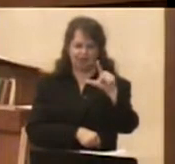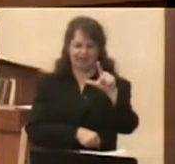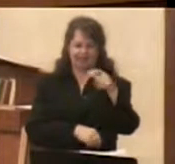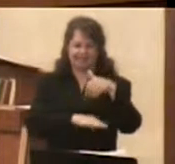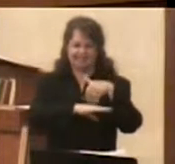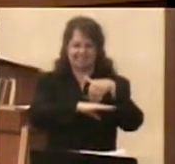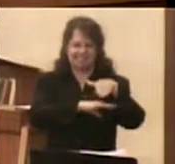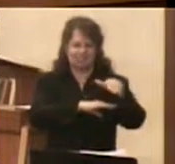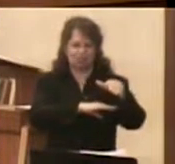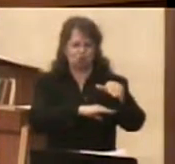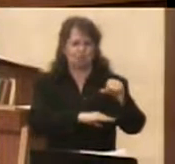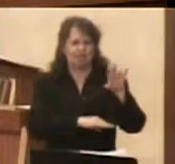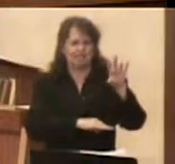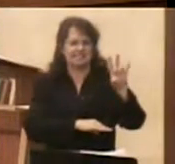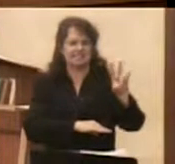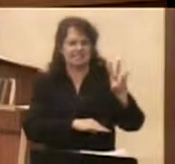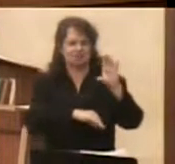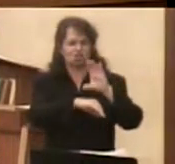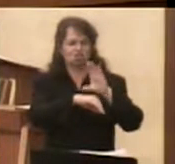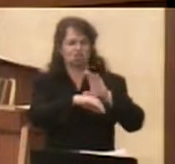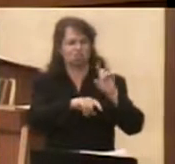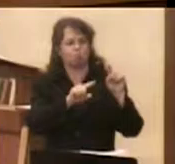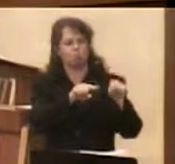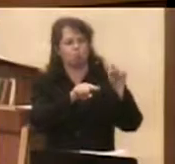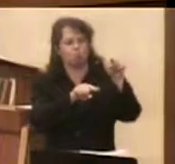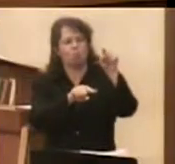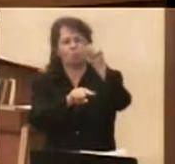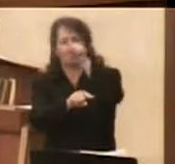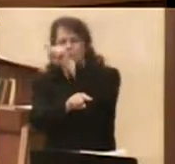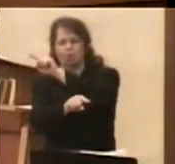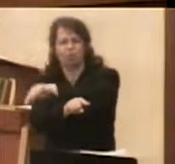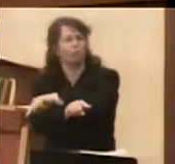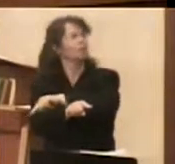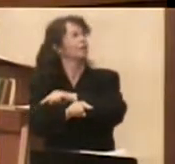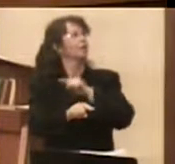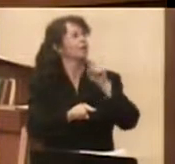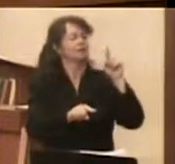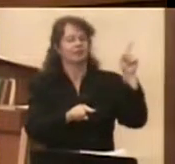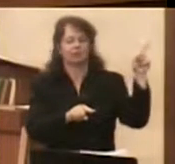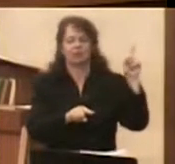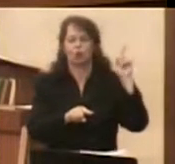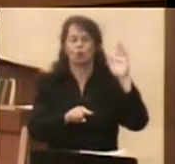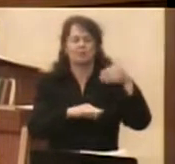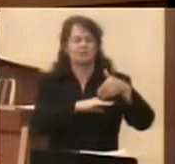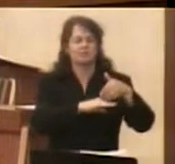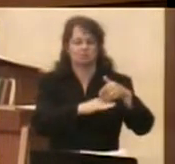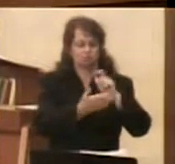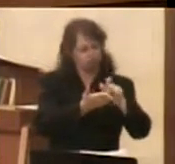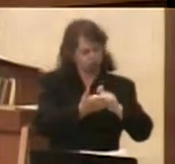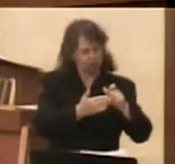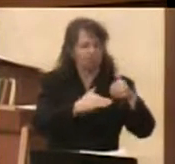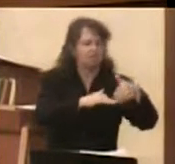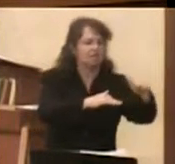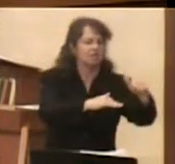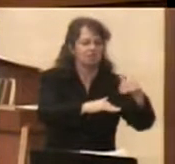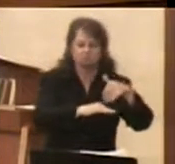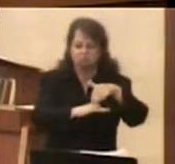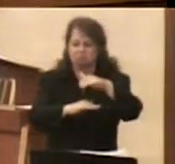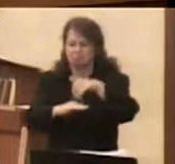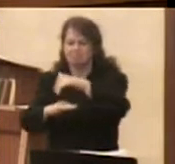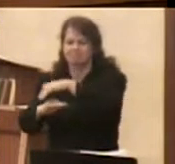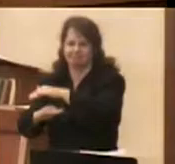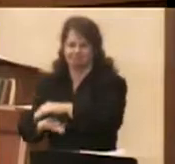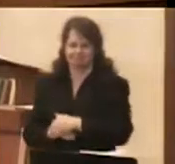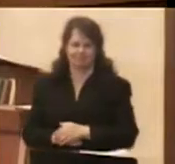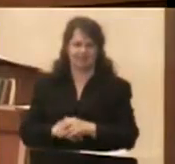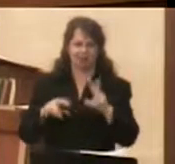these seven churches. On that island of Patmos, he will receive these messages to share. Now, by Gmail, of course,